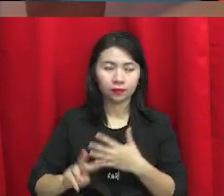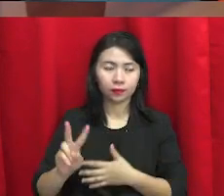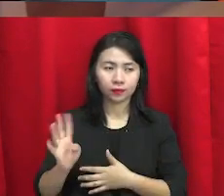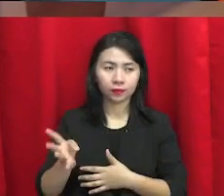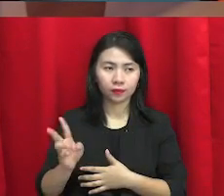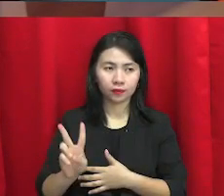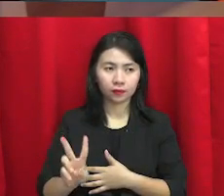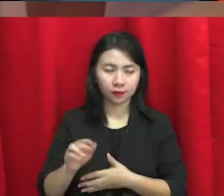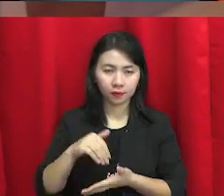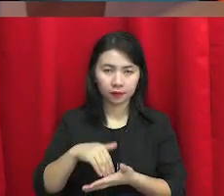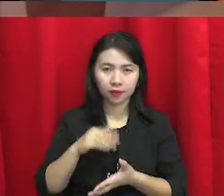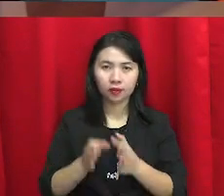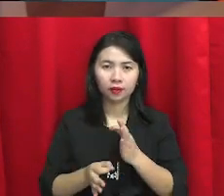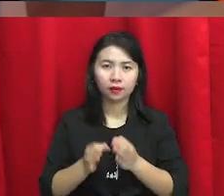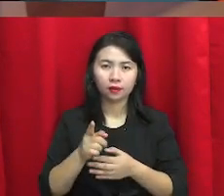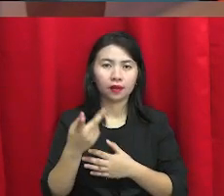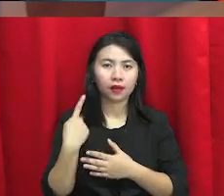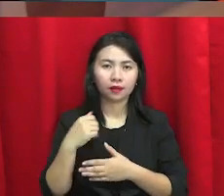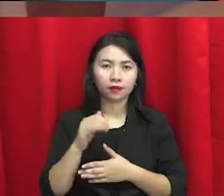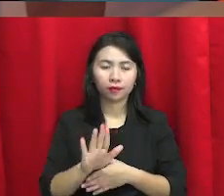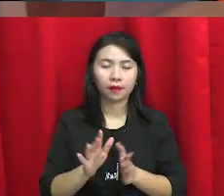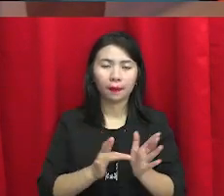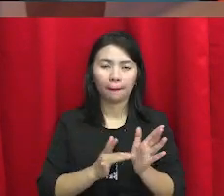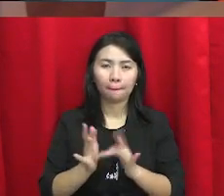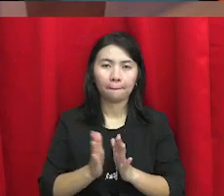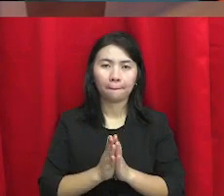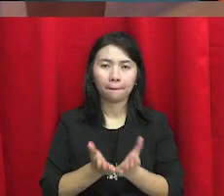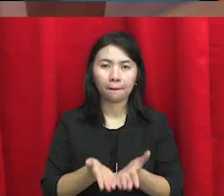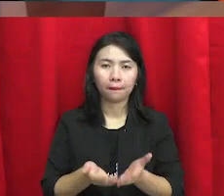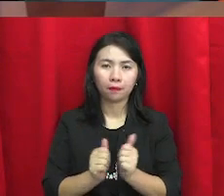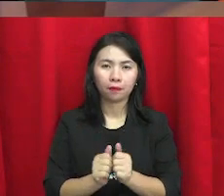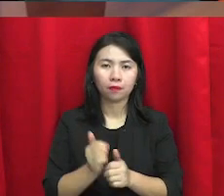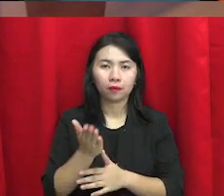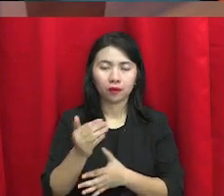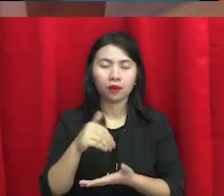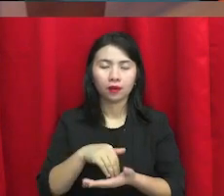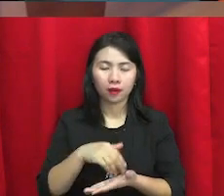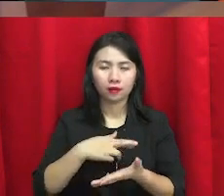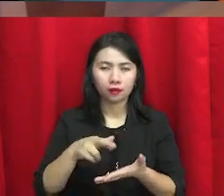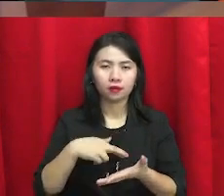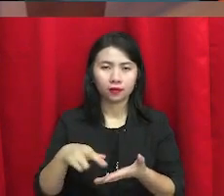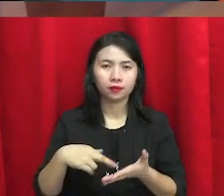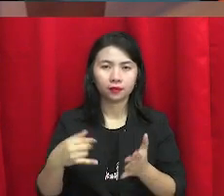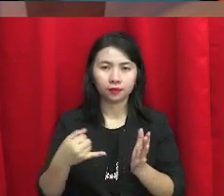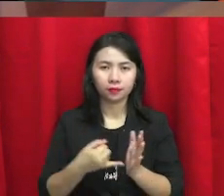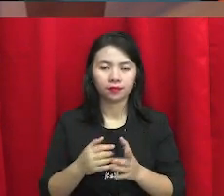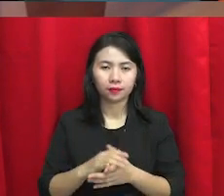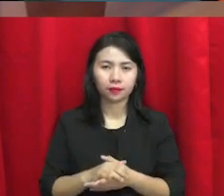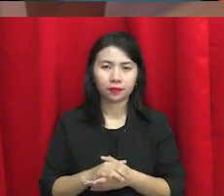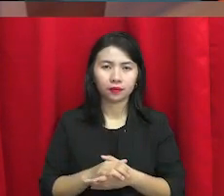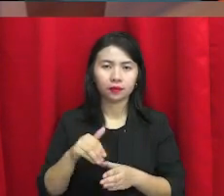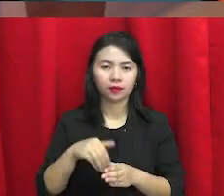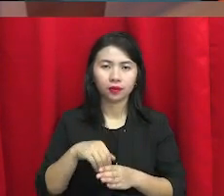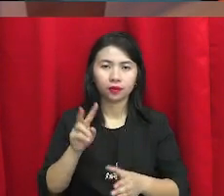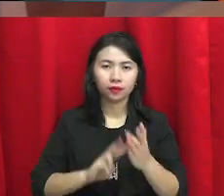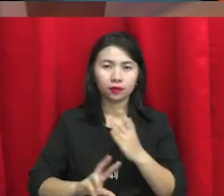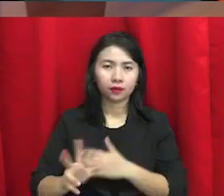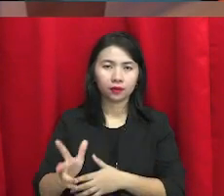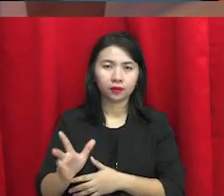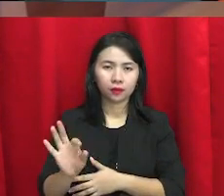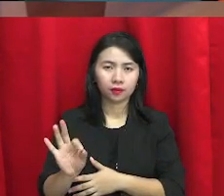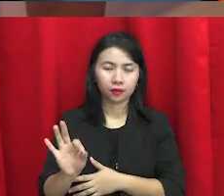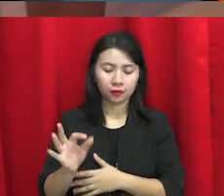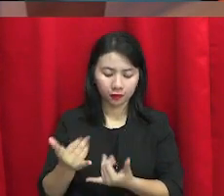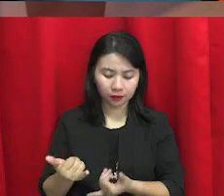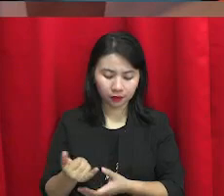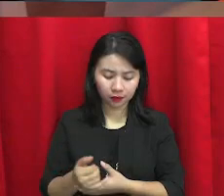Okay? If you have your Bibles with you, babasahin na po natin. Let me just read verse number 39 first. And